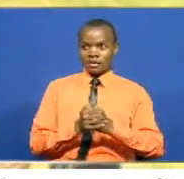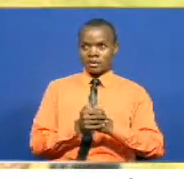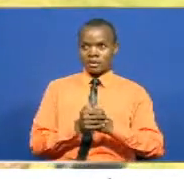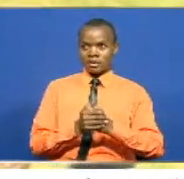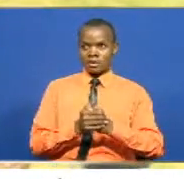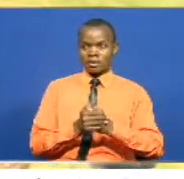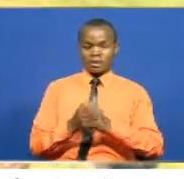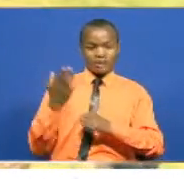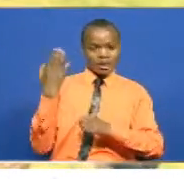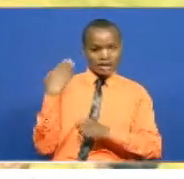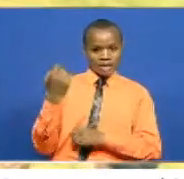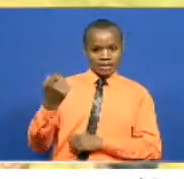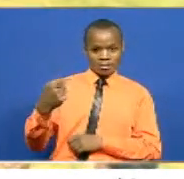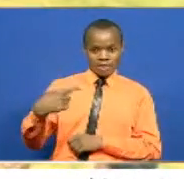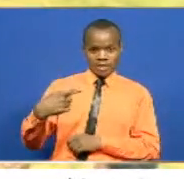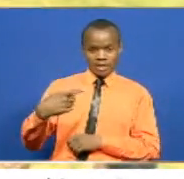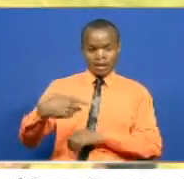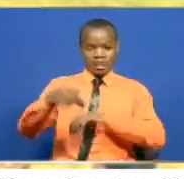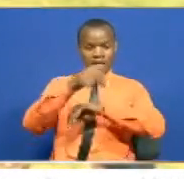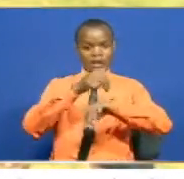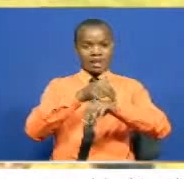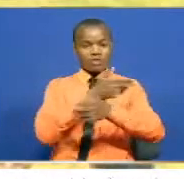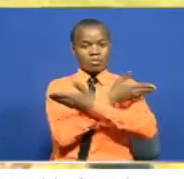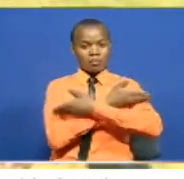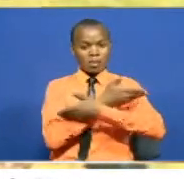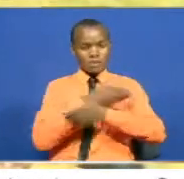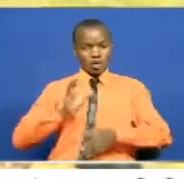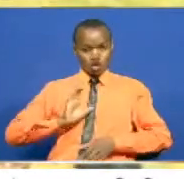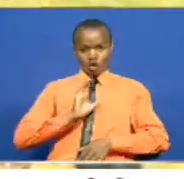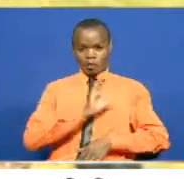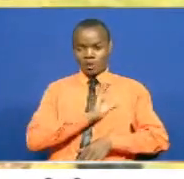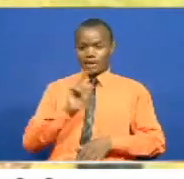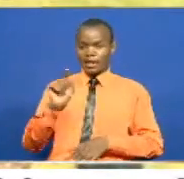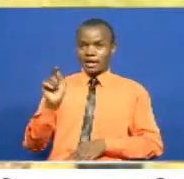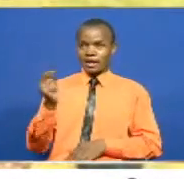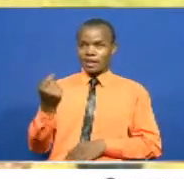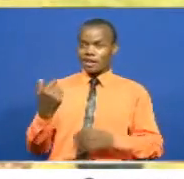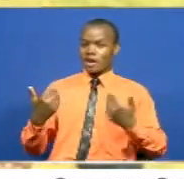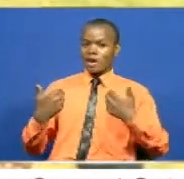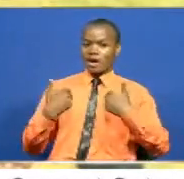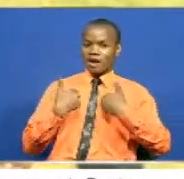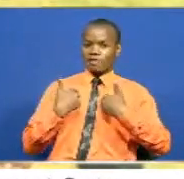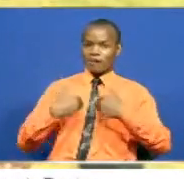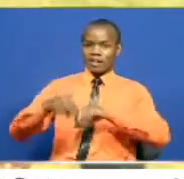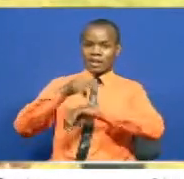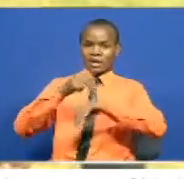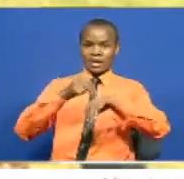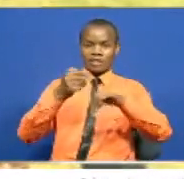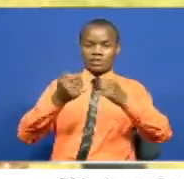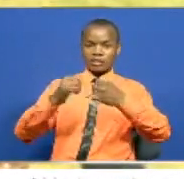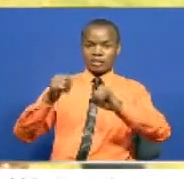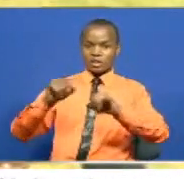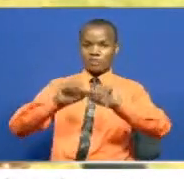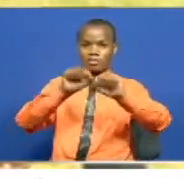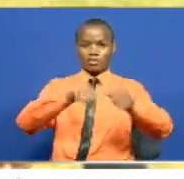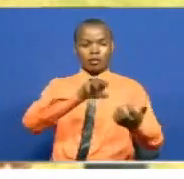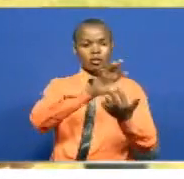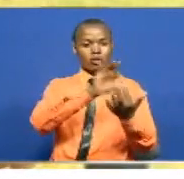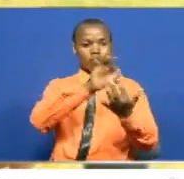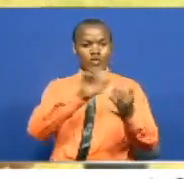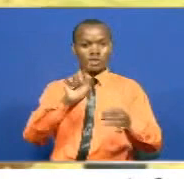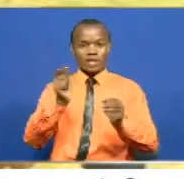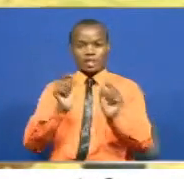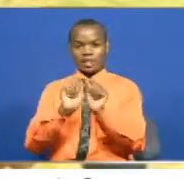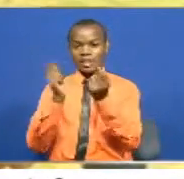last month, the National Paralympic Committee of Kenya held a national trial to select a Kenyan team that